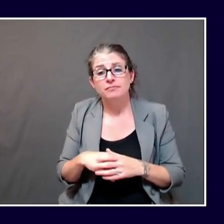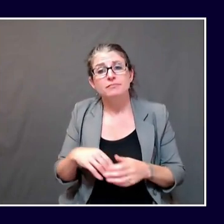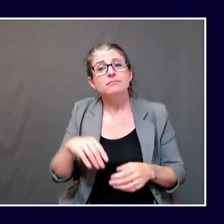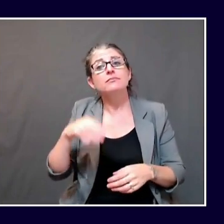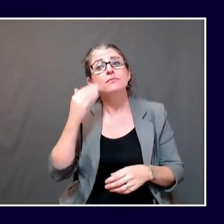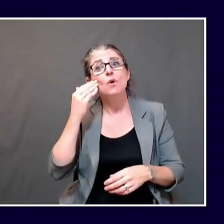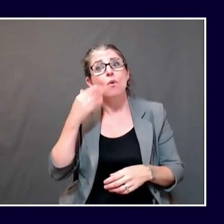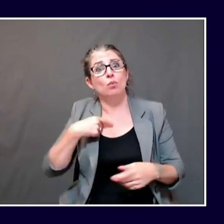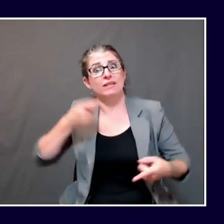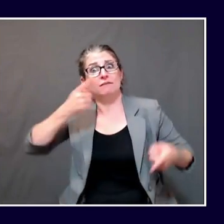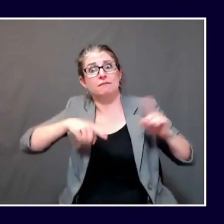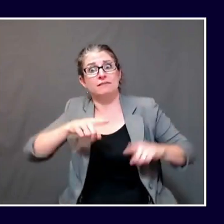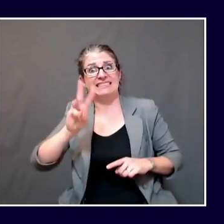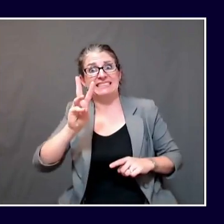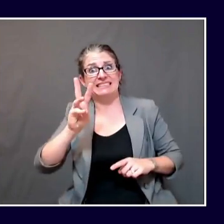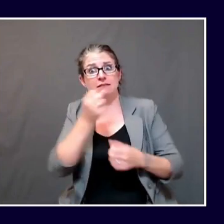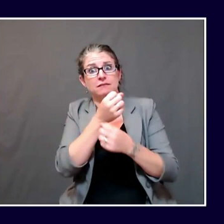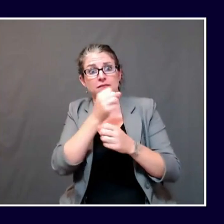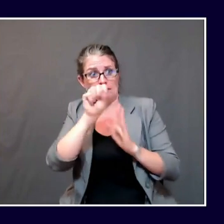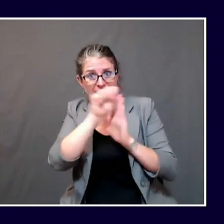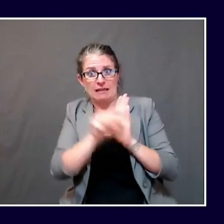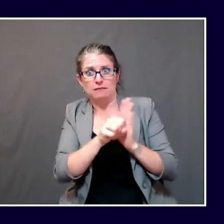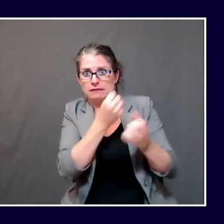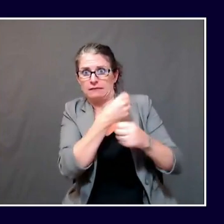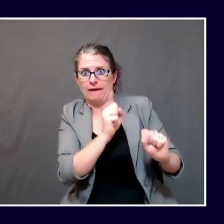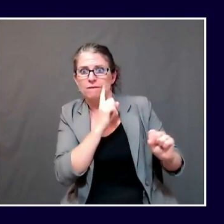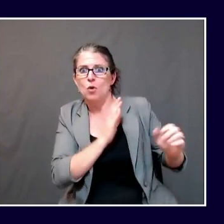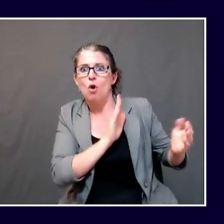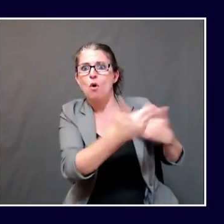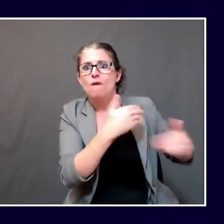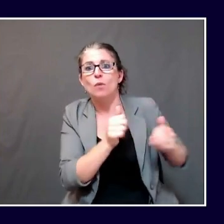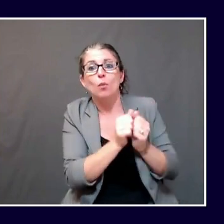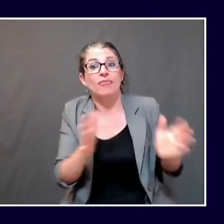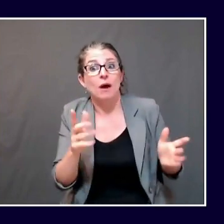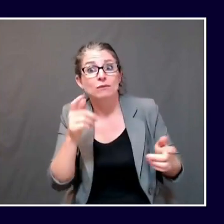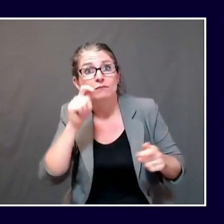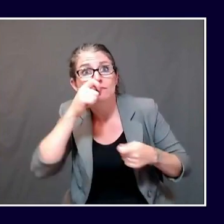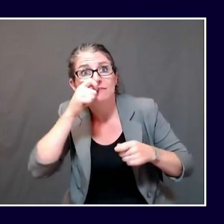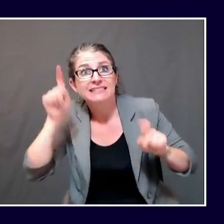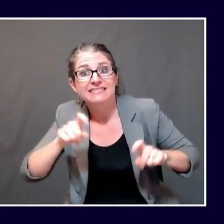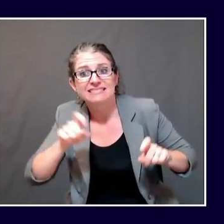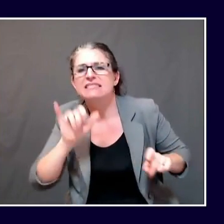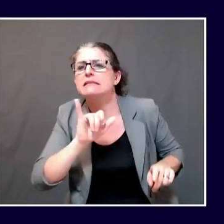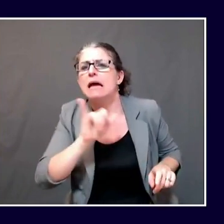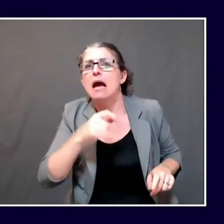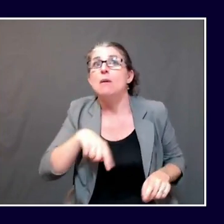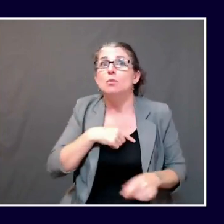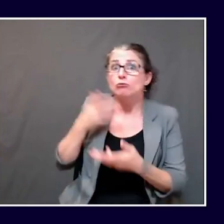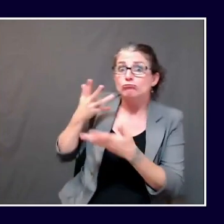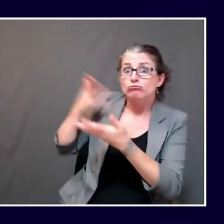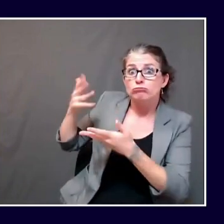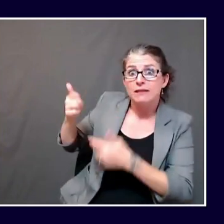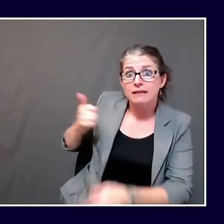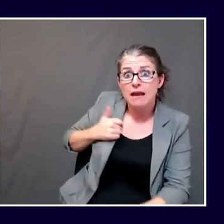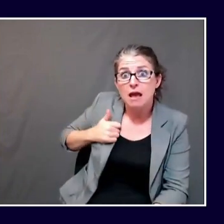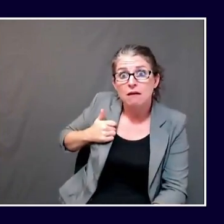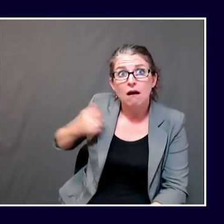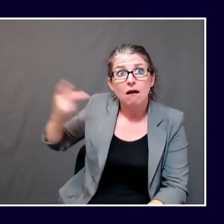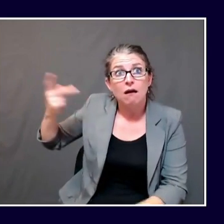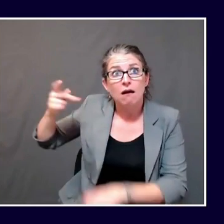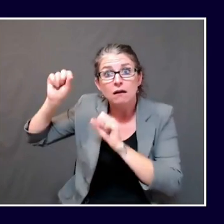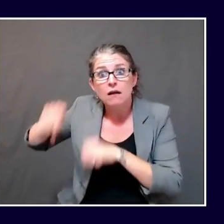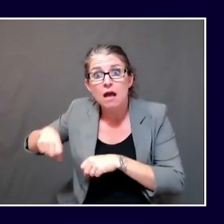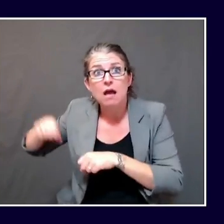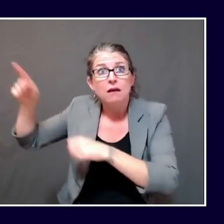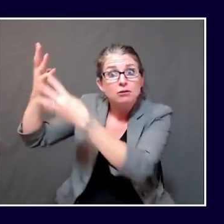they travel to and from these places would pose greater risks to people in Maine. There are certainly areas of Canada where